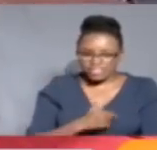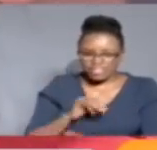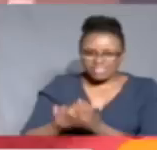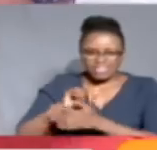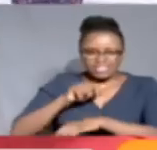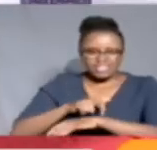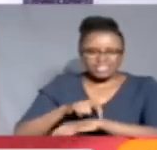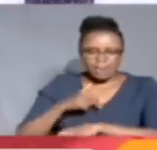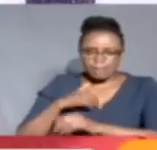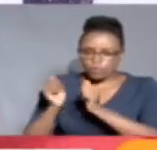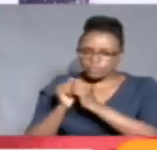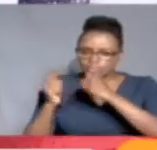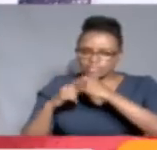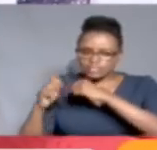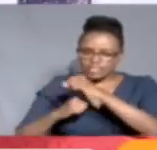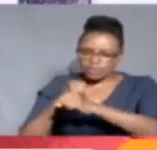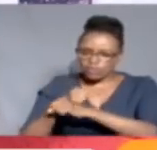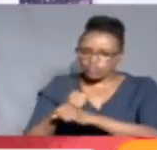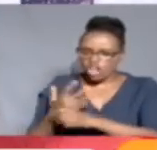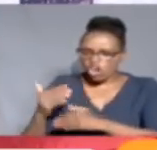was 16, going to